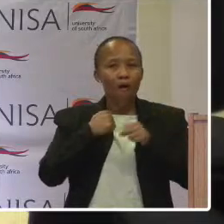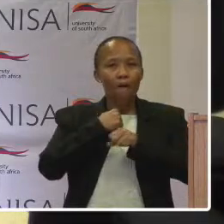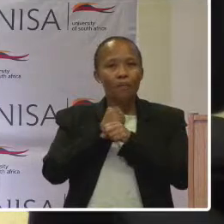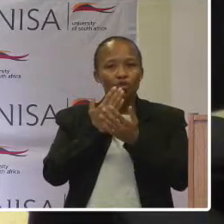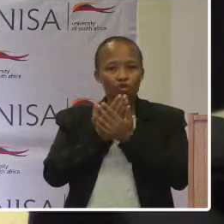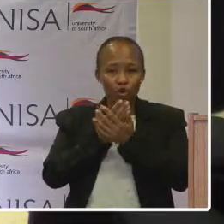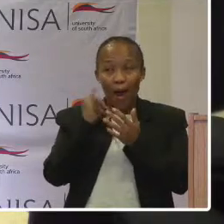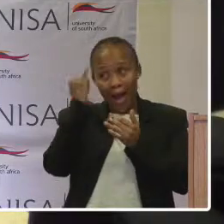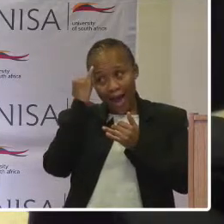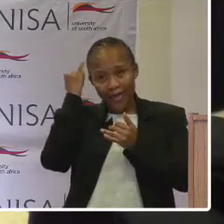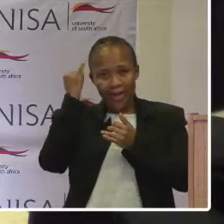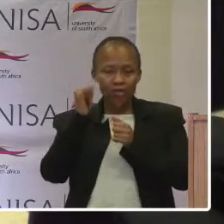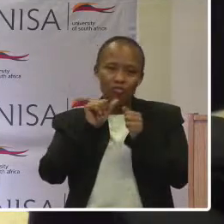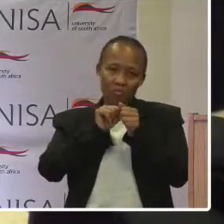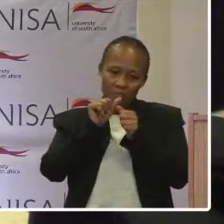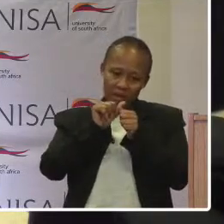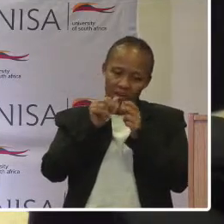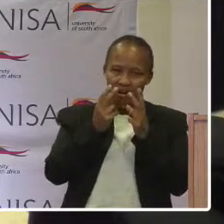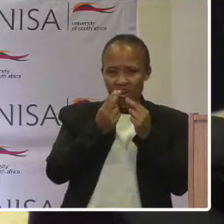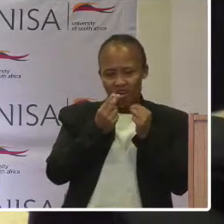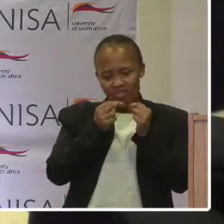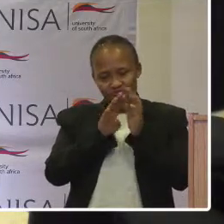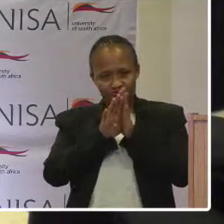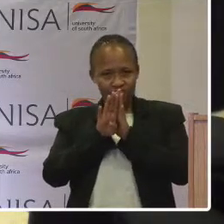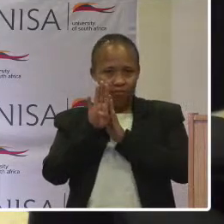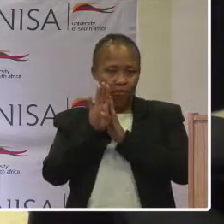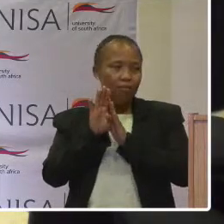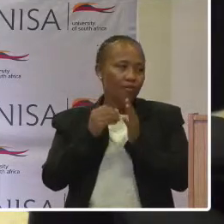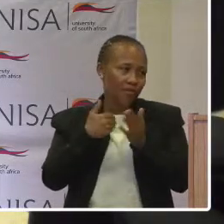new, and I think relevant to the age that we're in.